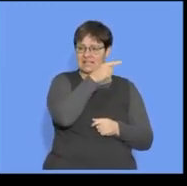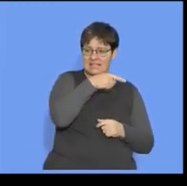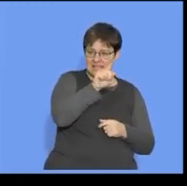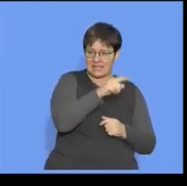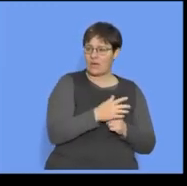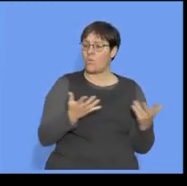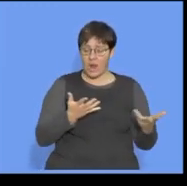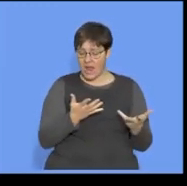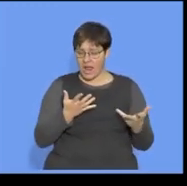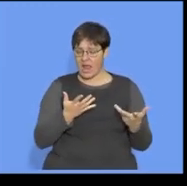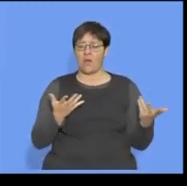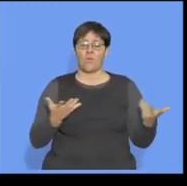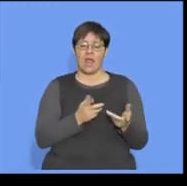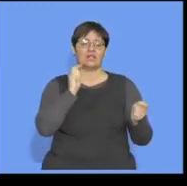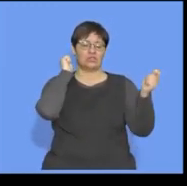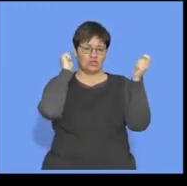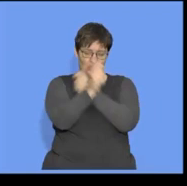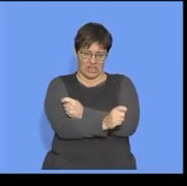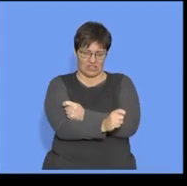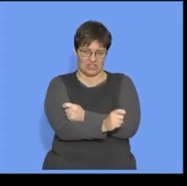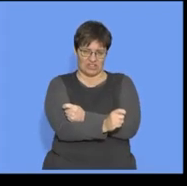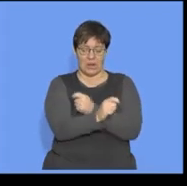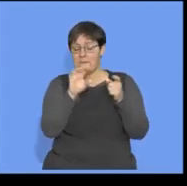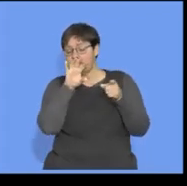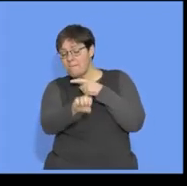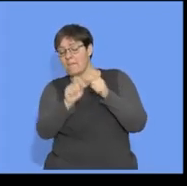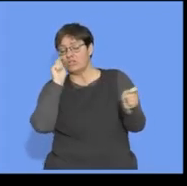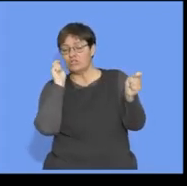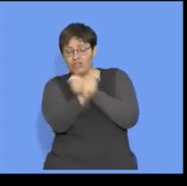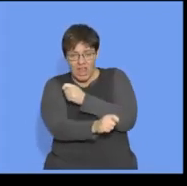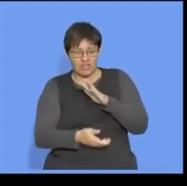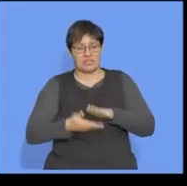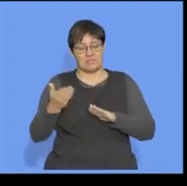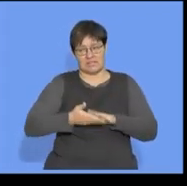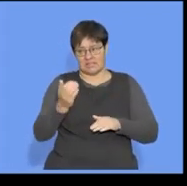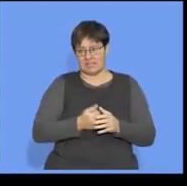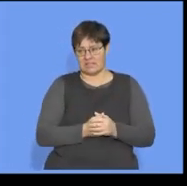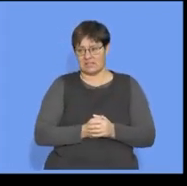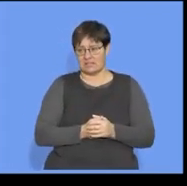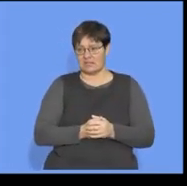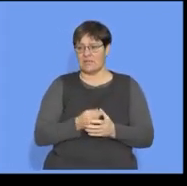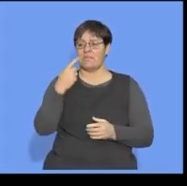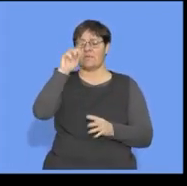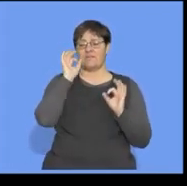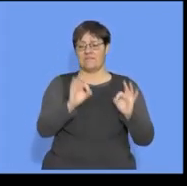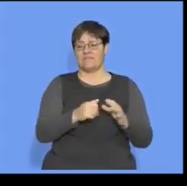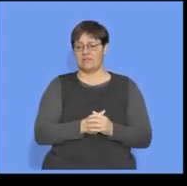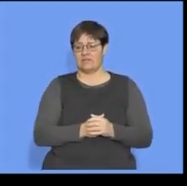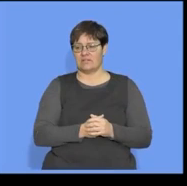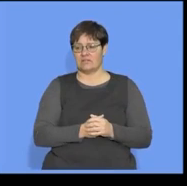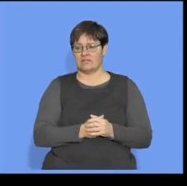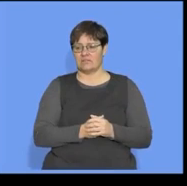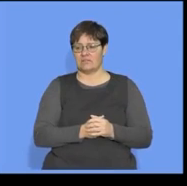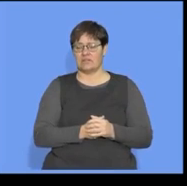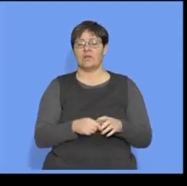tick is. The tick is at where this answer, they detect change in speech. Then you've got it